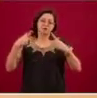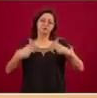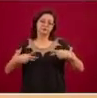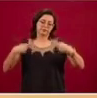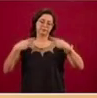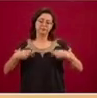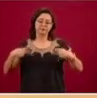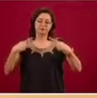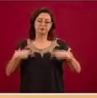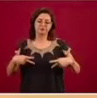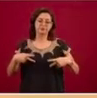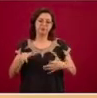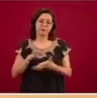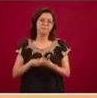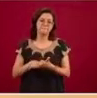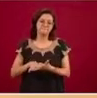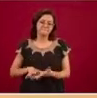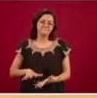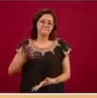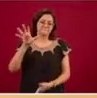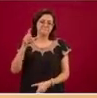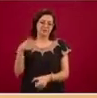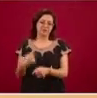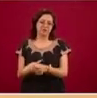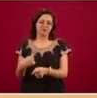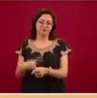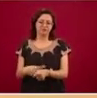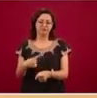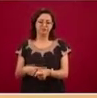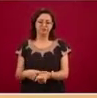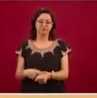their relation, and the Americas will be the